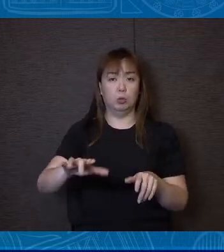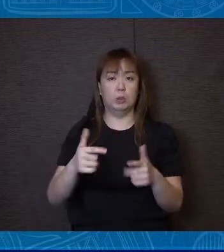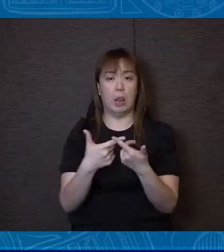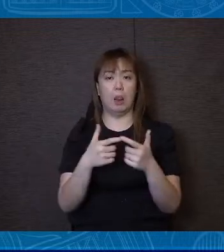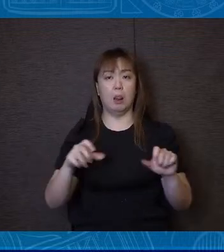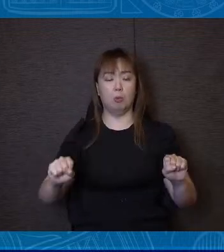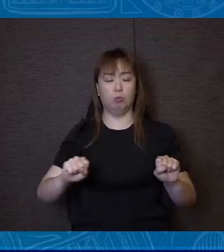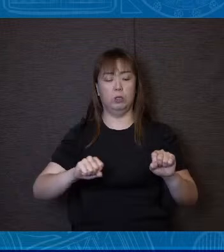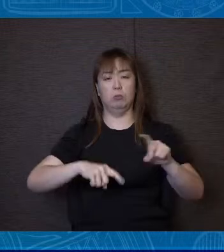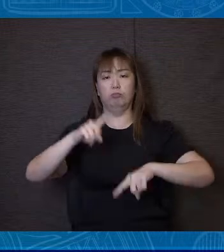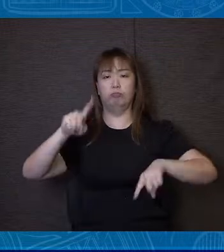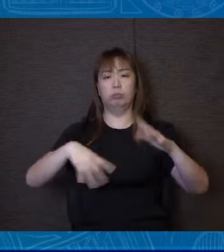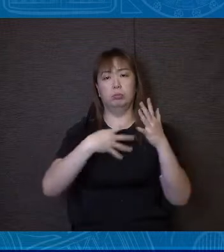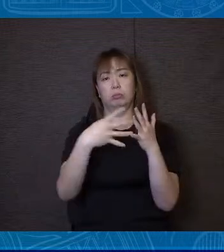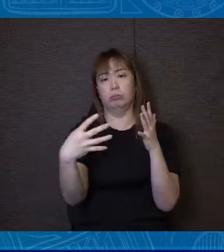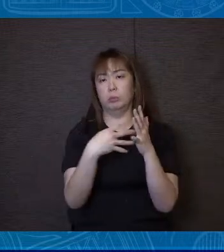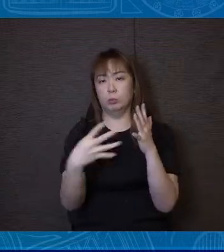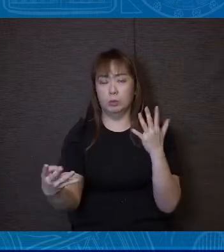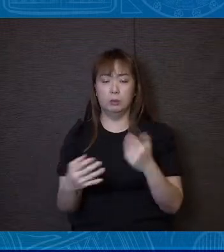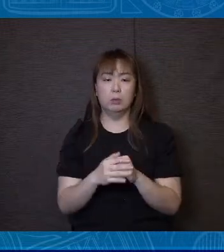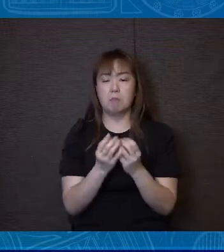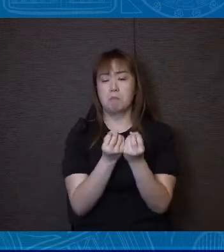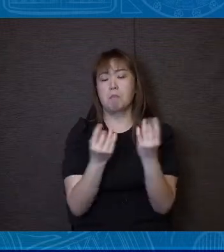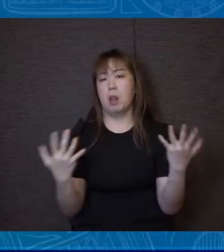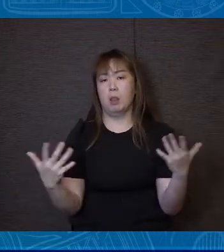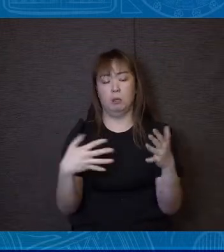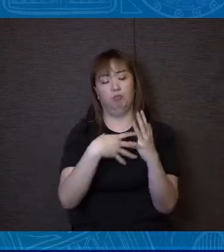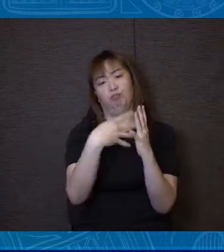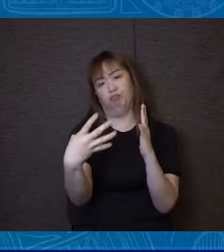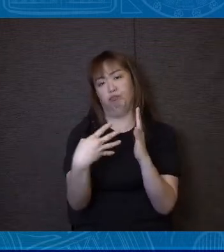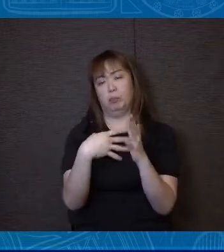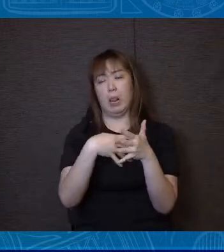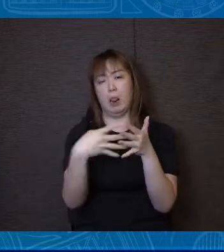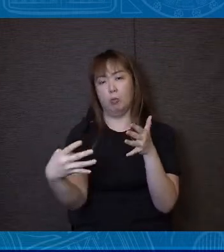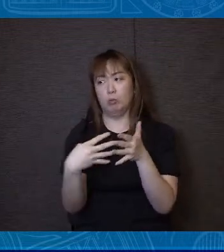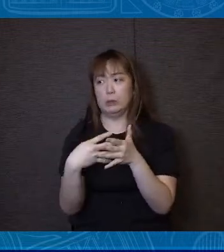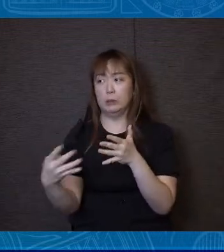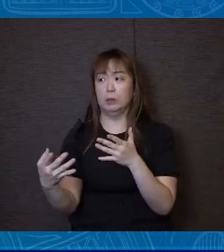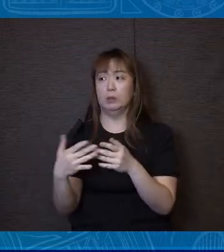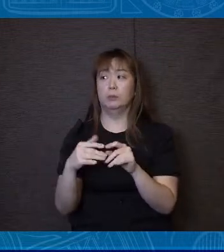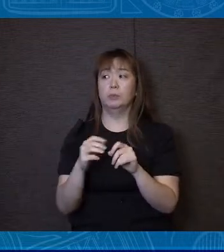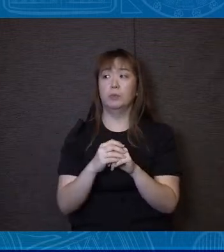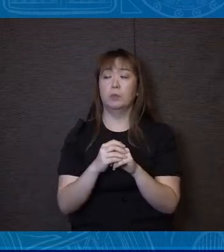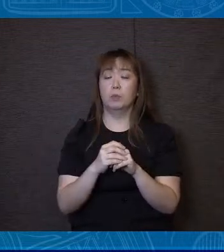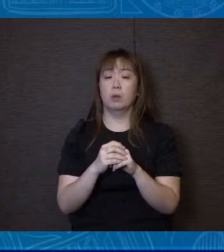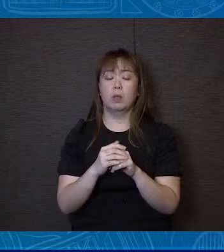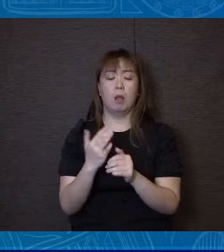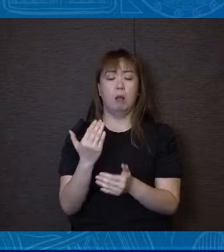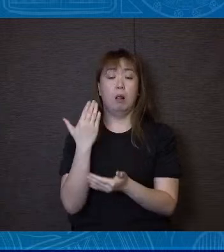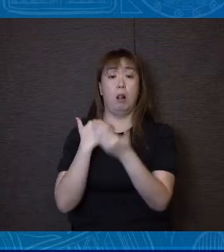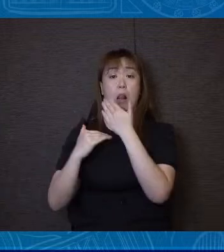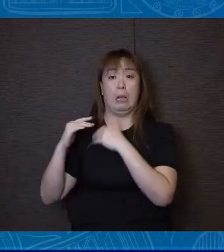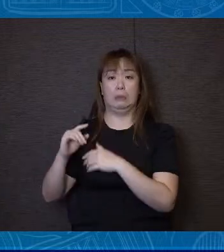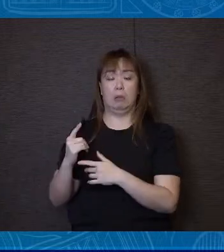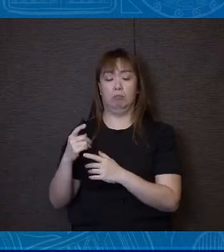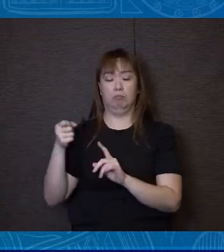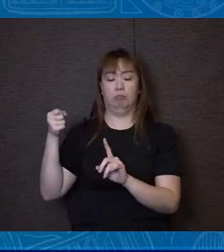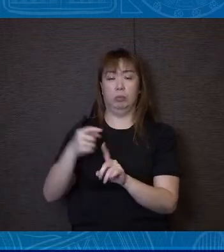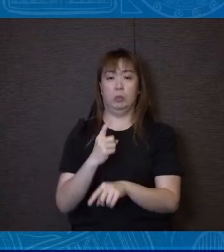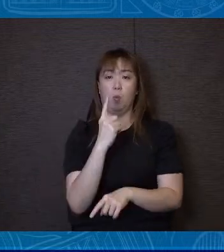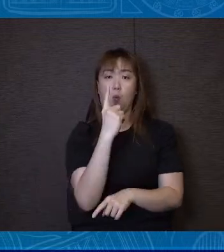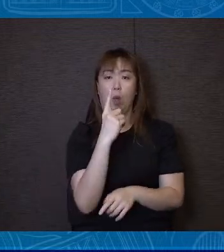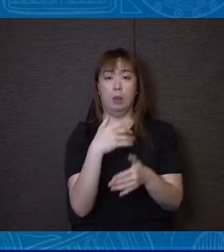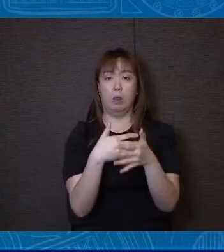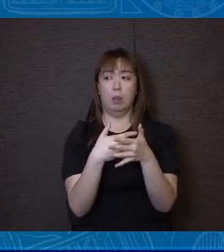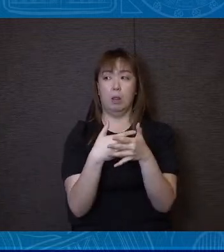diverse, is a multilingual aspect to cell broadcast. Previously, we were only able to send one sort